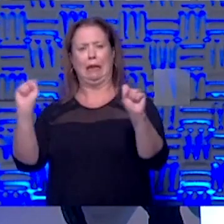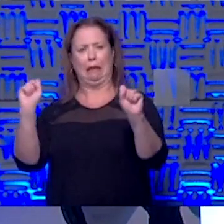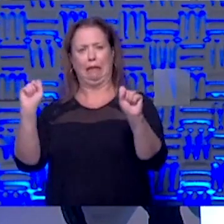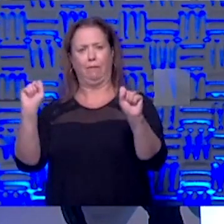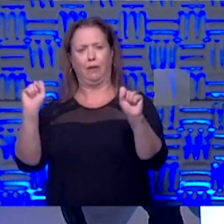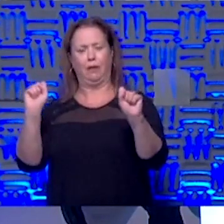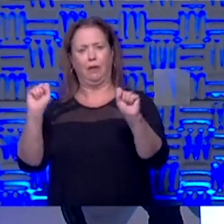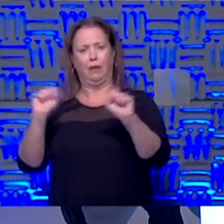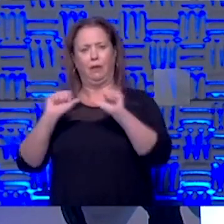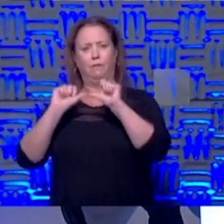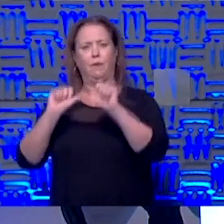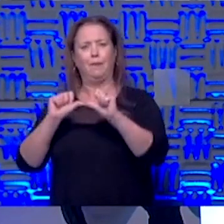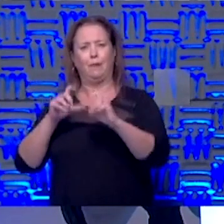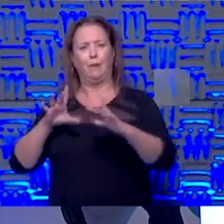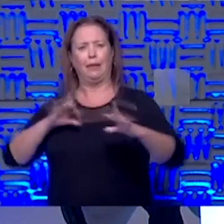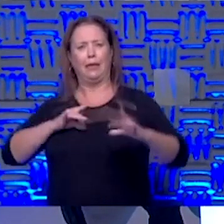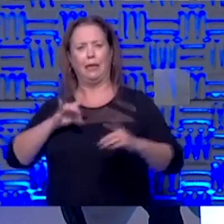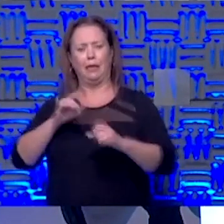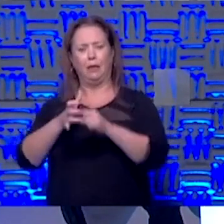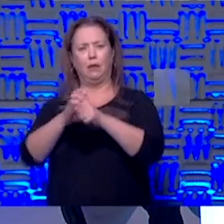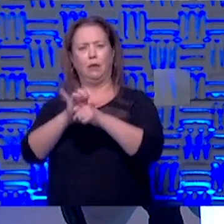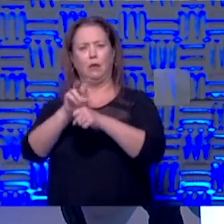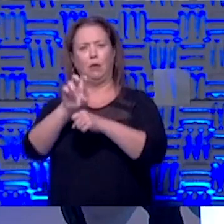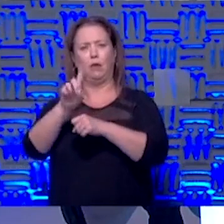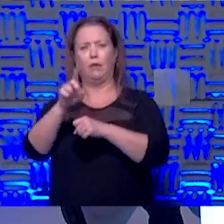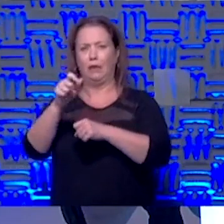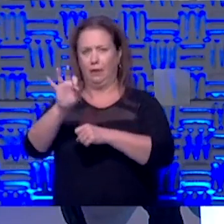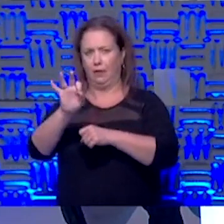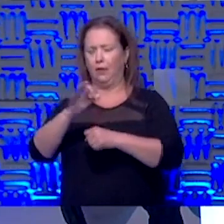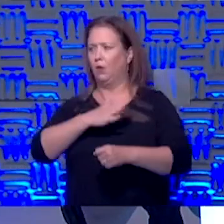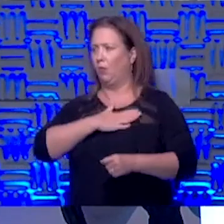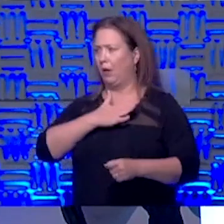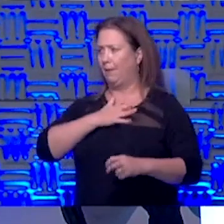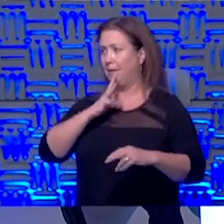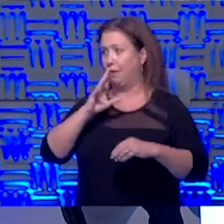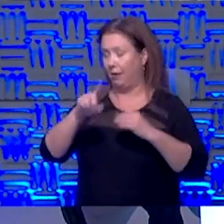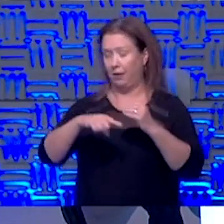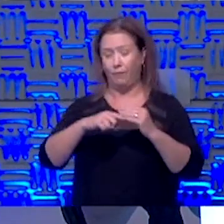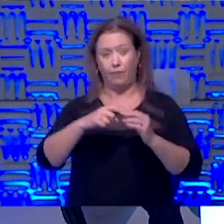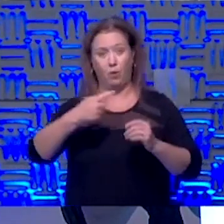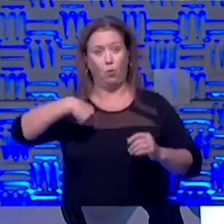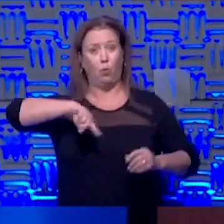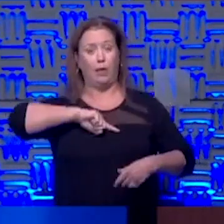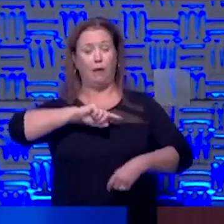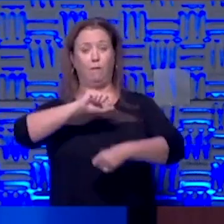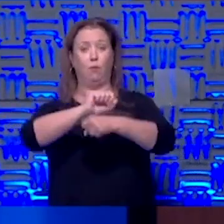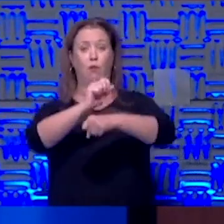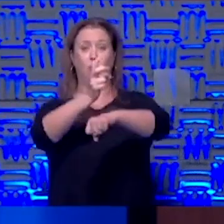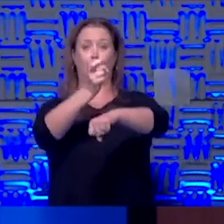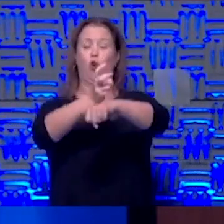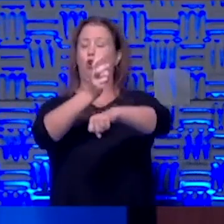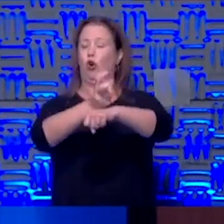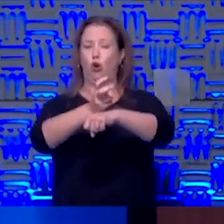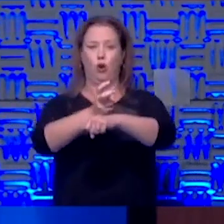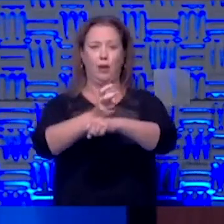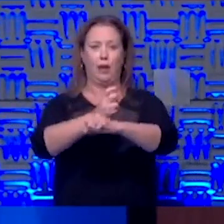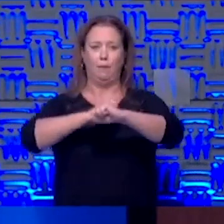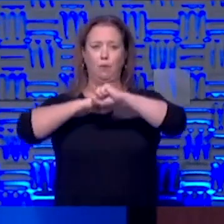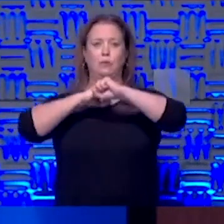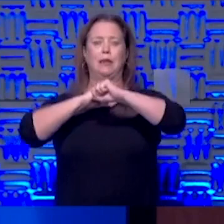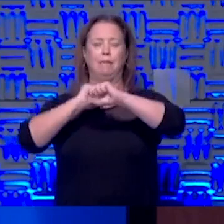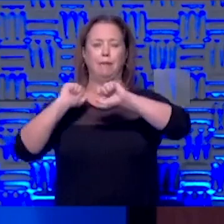acquired COVID-19? Oh, great question. We're happy to talk about that because we've worked really hard at this. Every